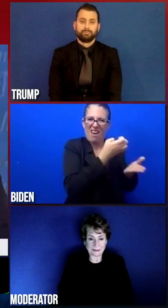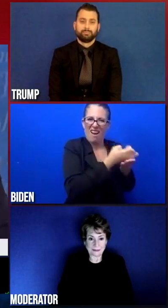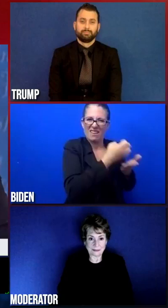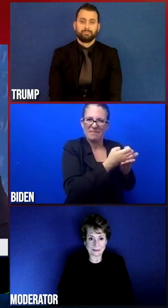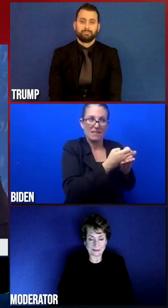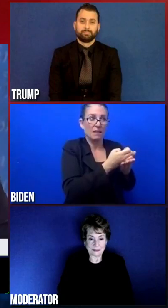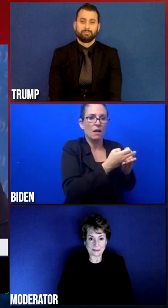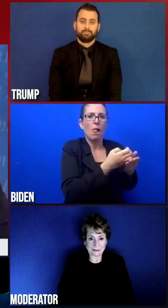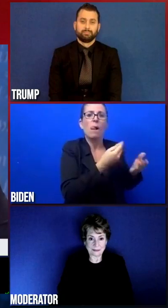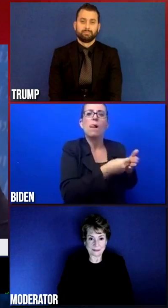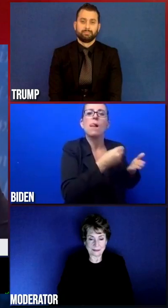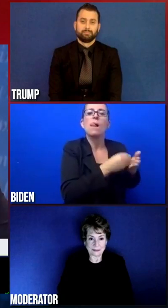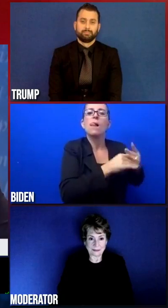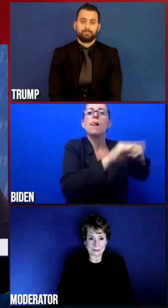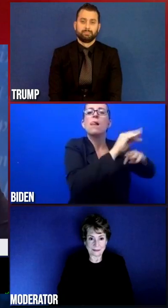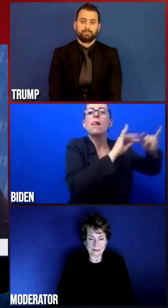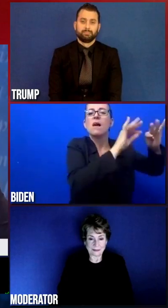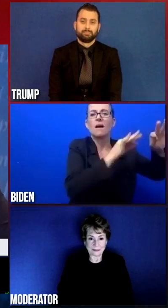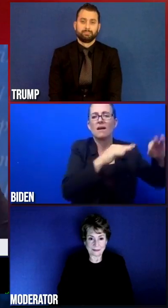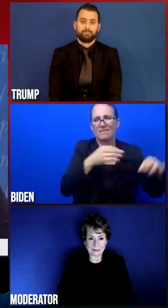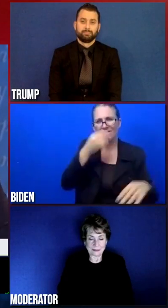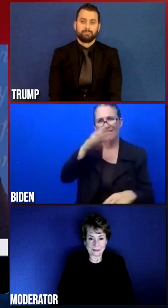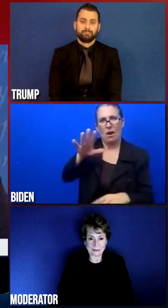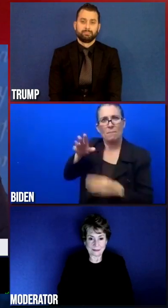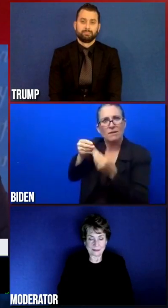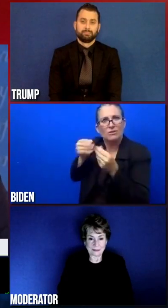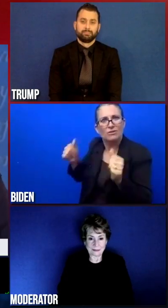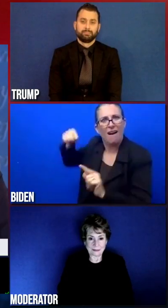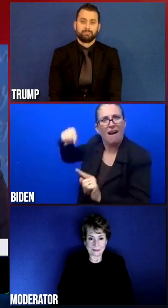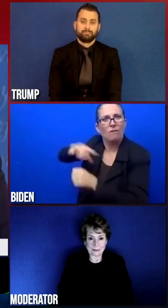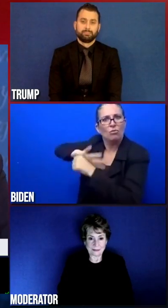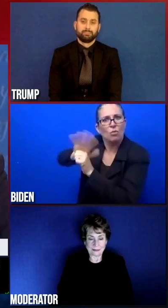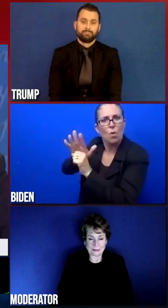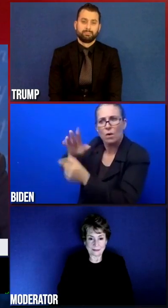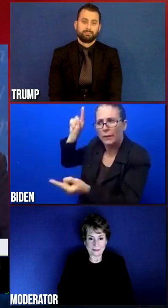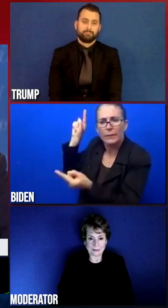at home in terms of your health and your safety. Schools.